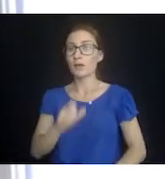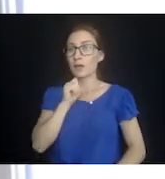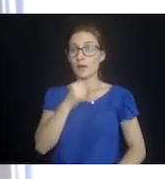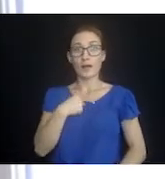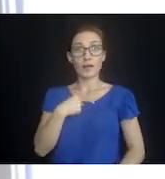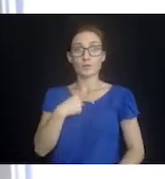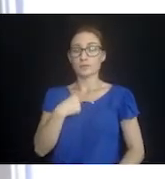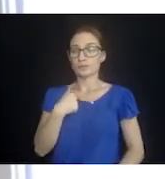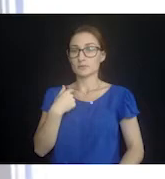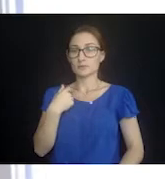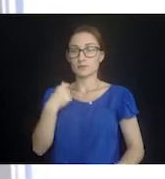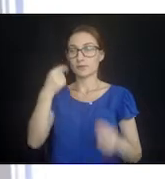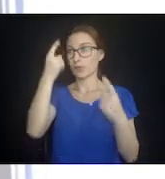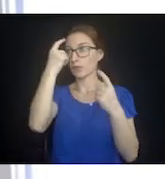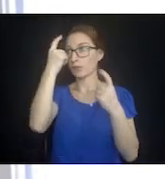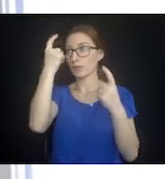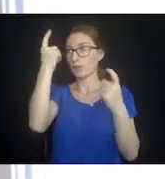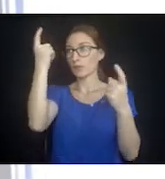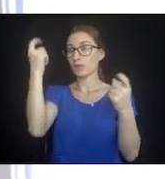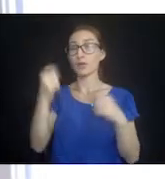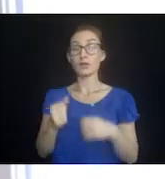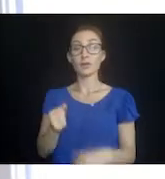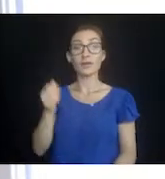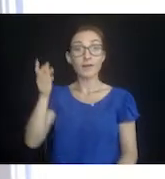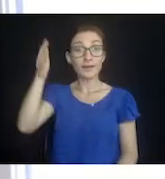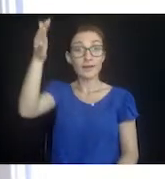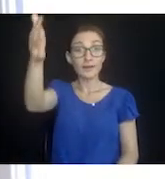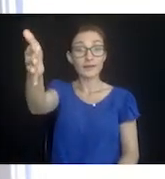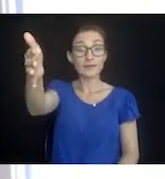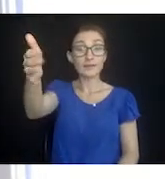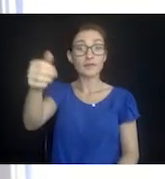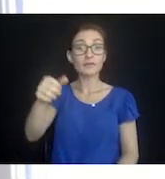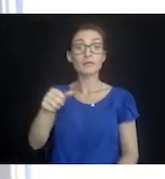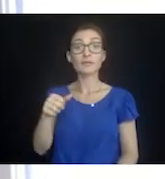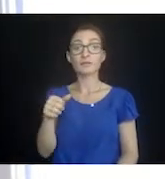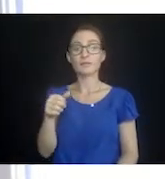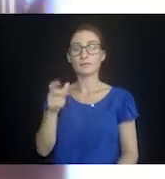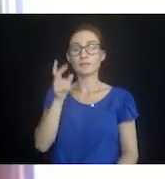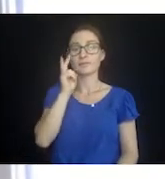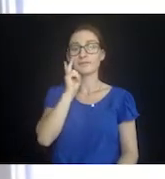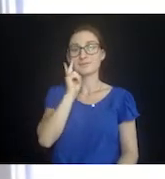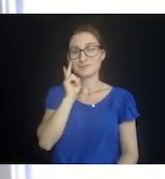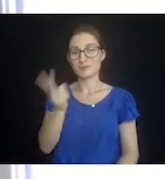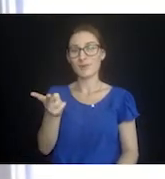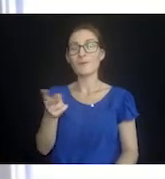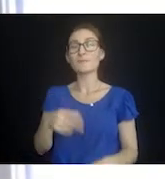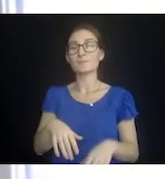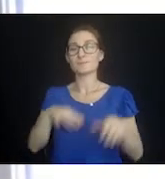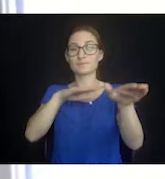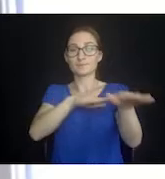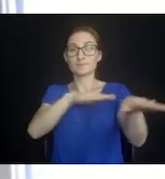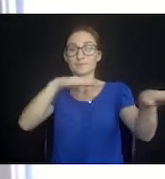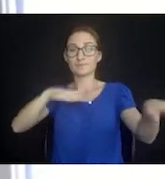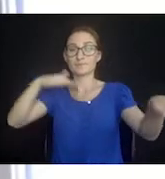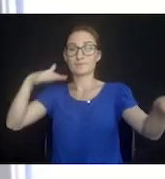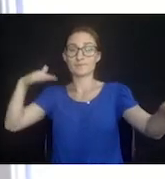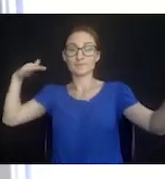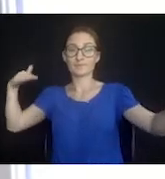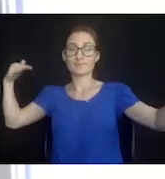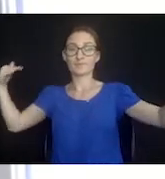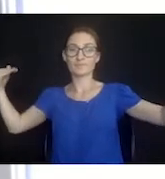staff weren't doing what they were supposed to be doing. I was anywhere except here and now. And then ahead of me, I